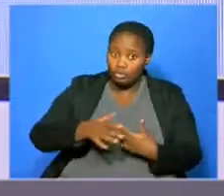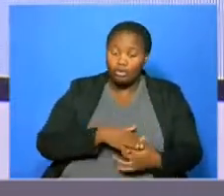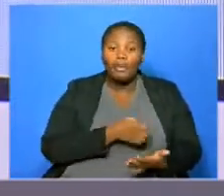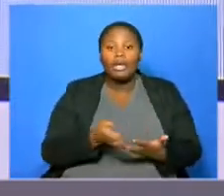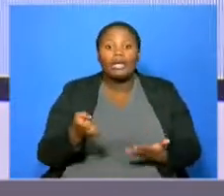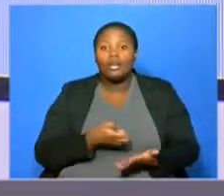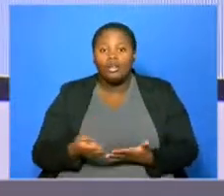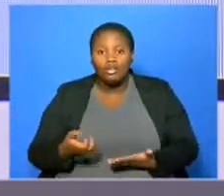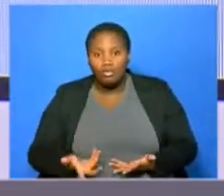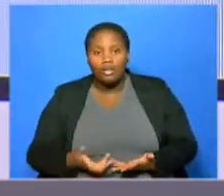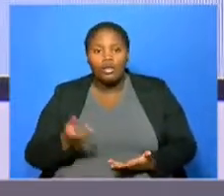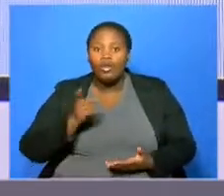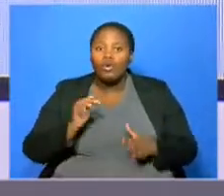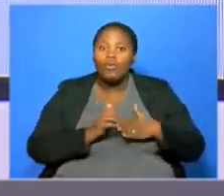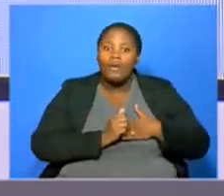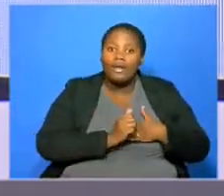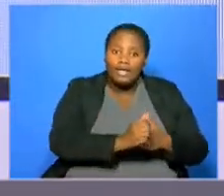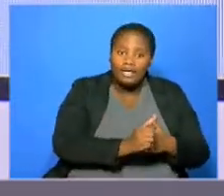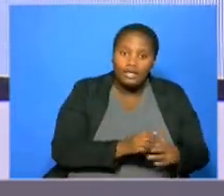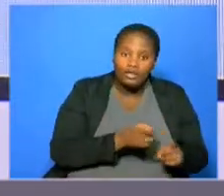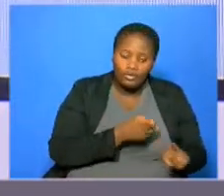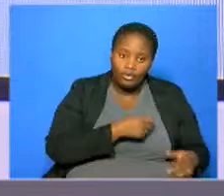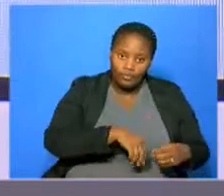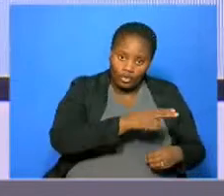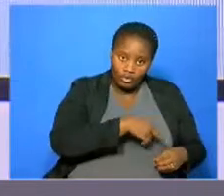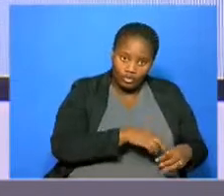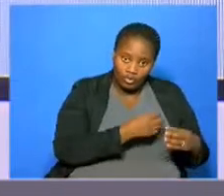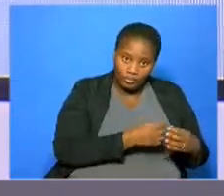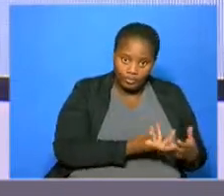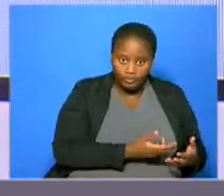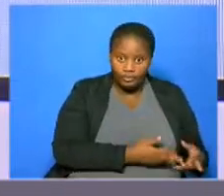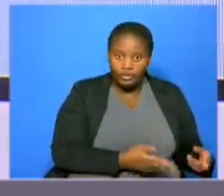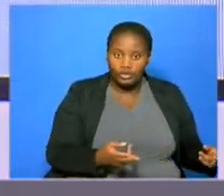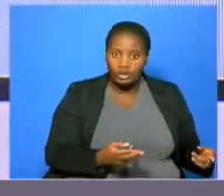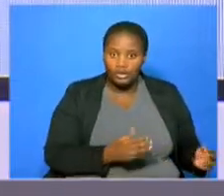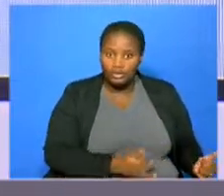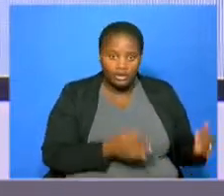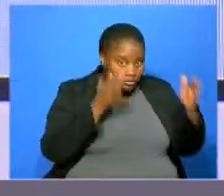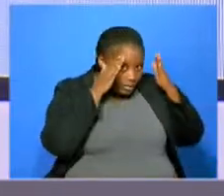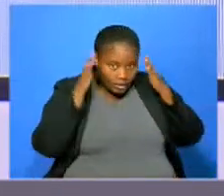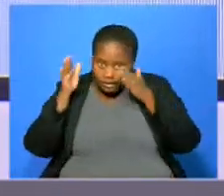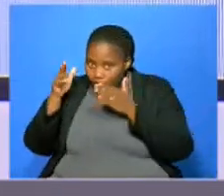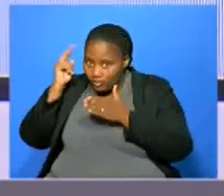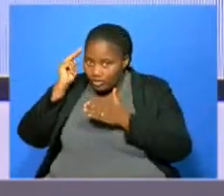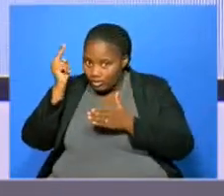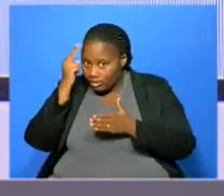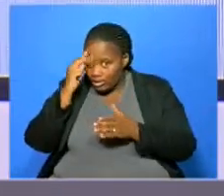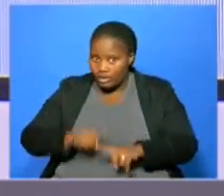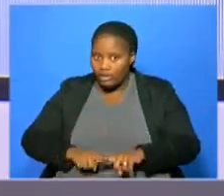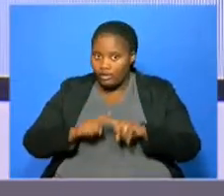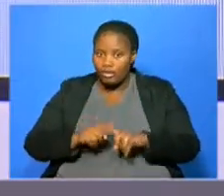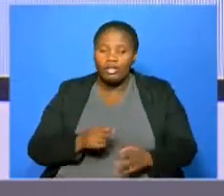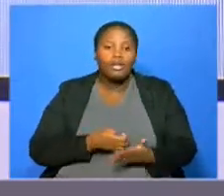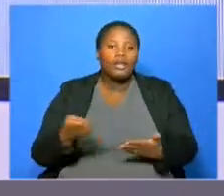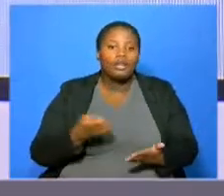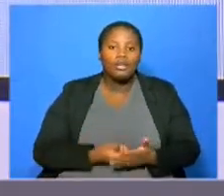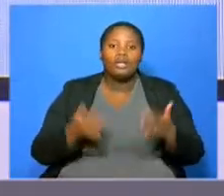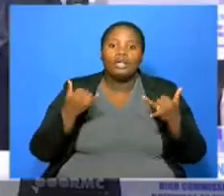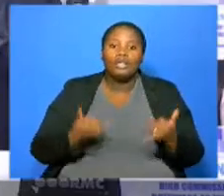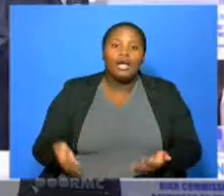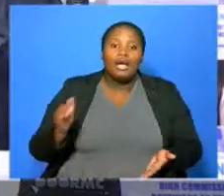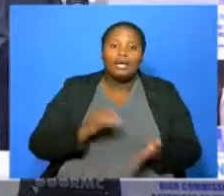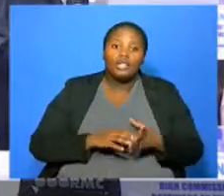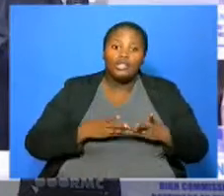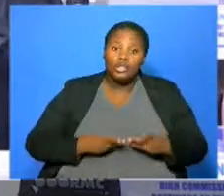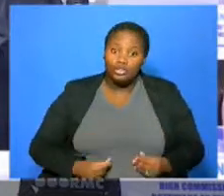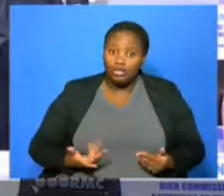from being led by minerals to a knowledge-based economy. Hopefully, this will also address the